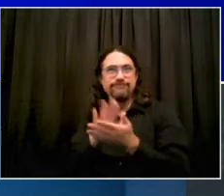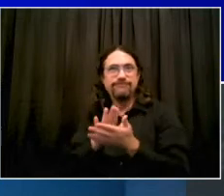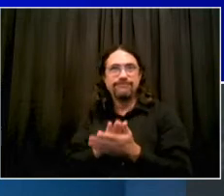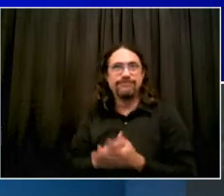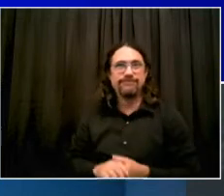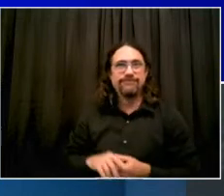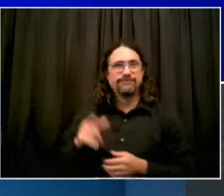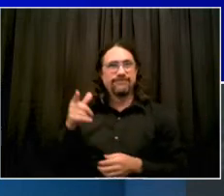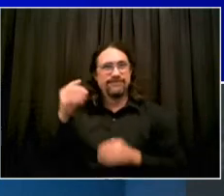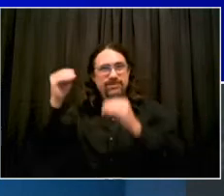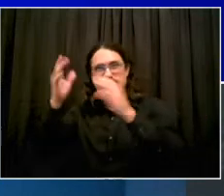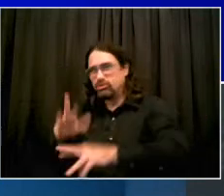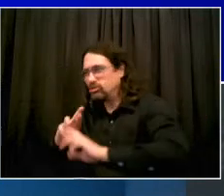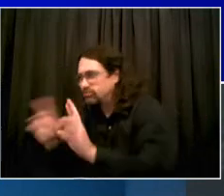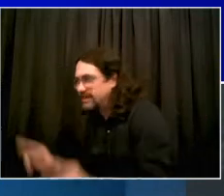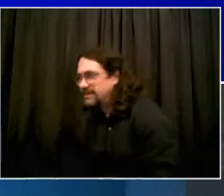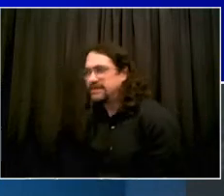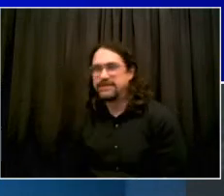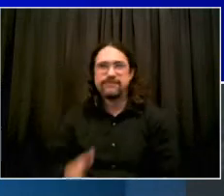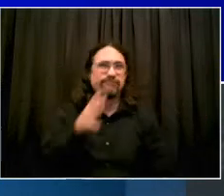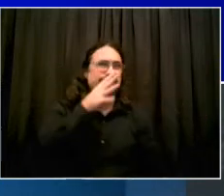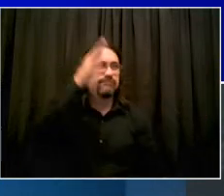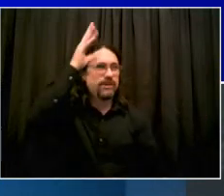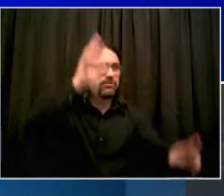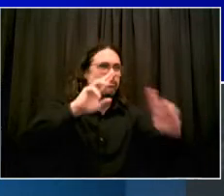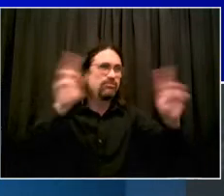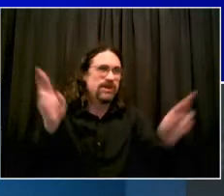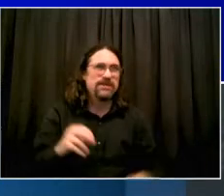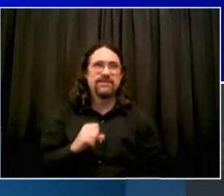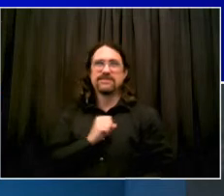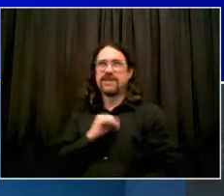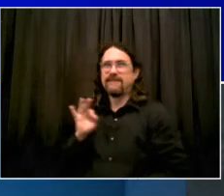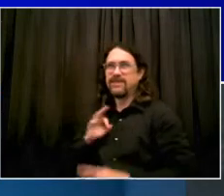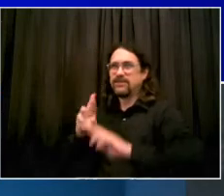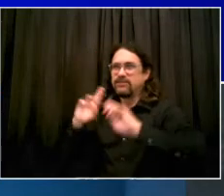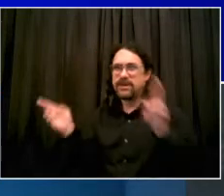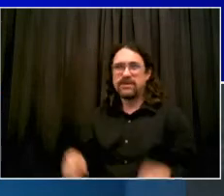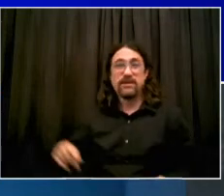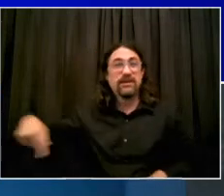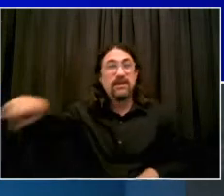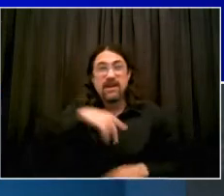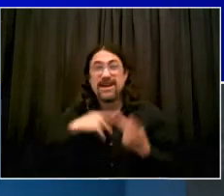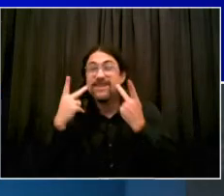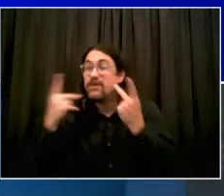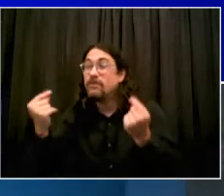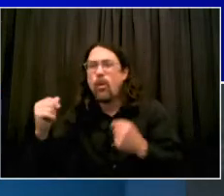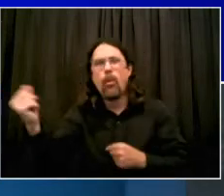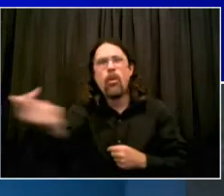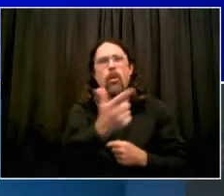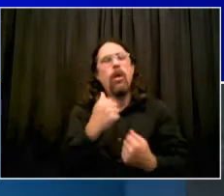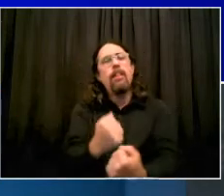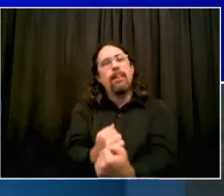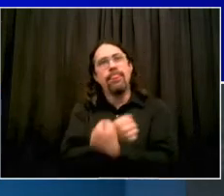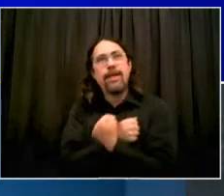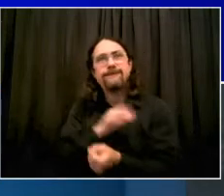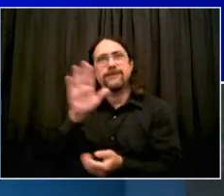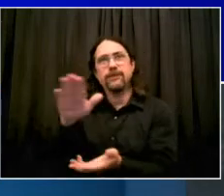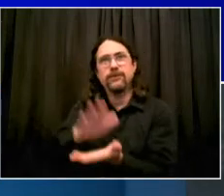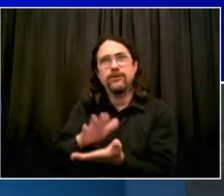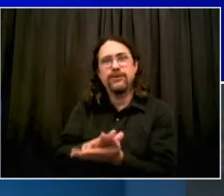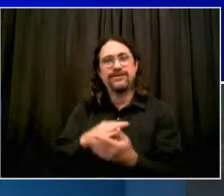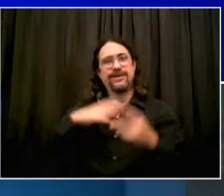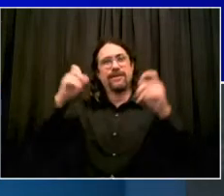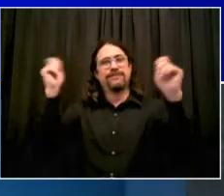those kids. There's a lot of love in that school. So congratulations to everyone at the Island School. And I think for Richard and I, it